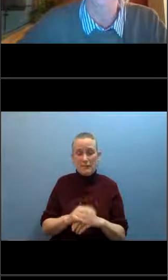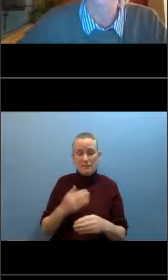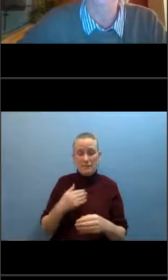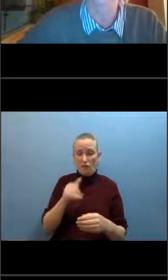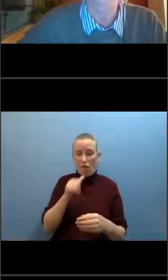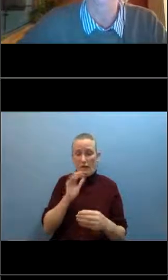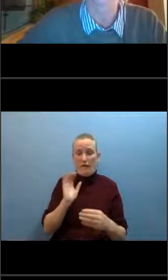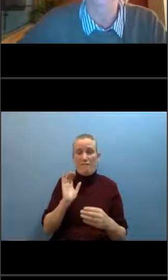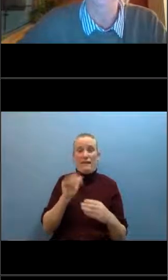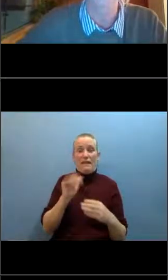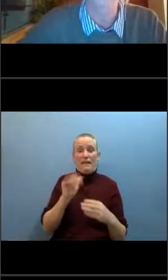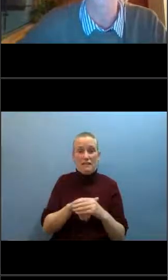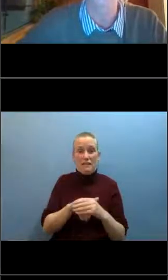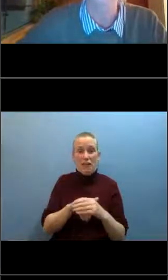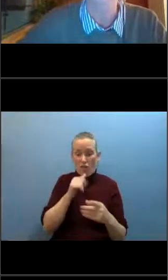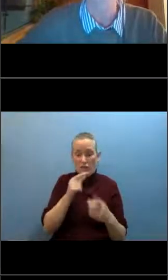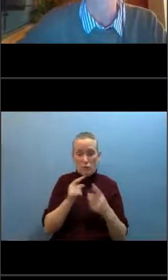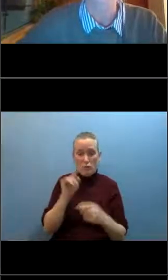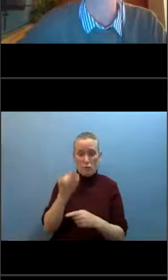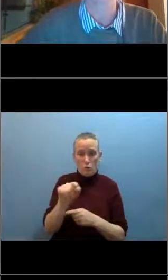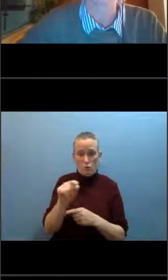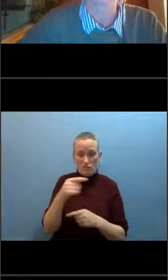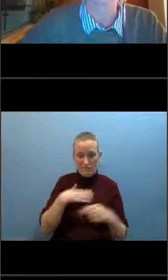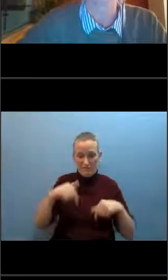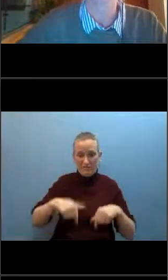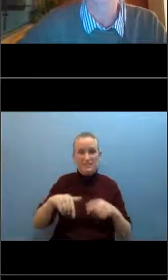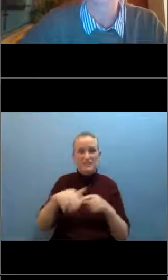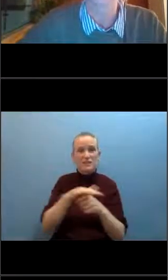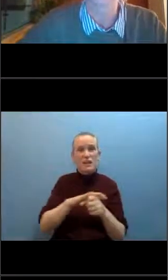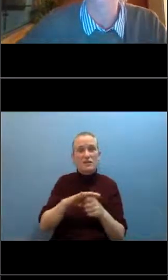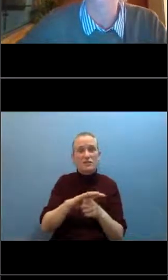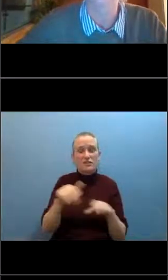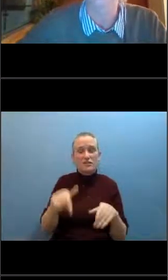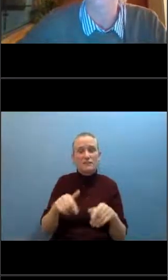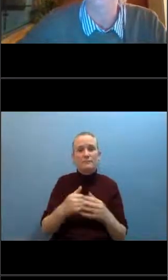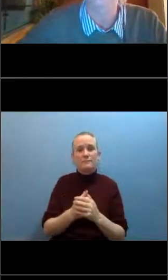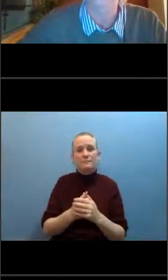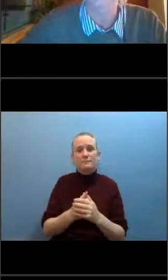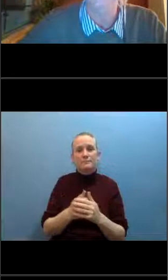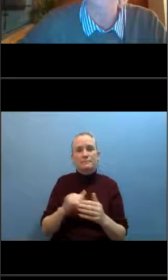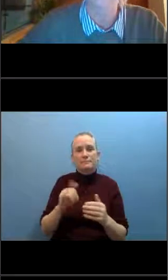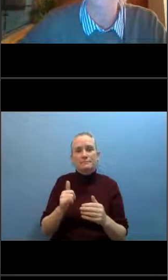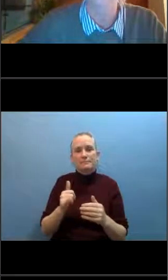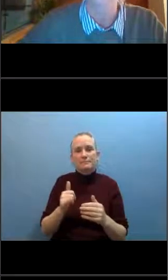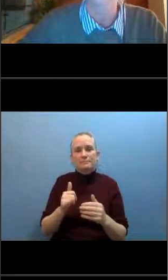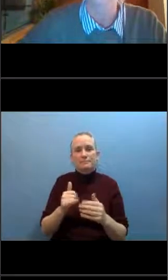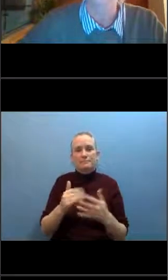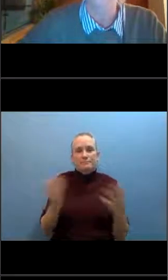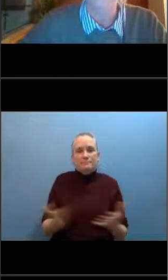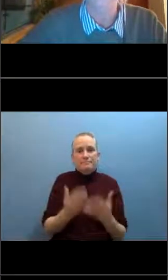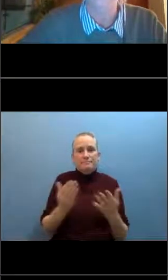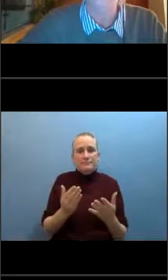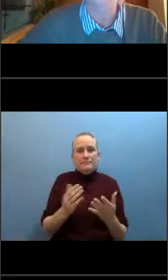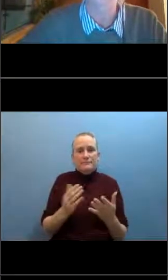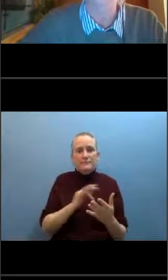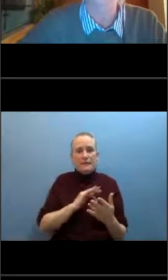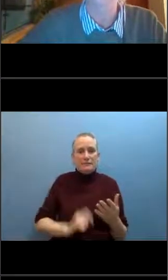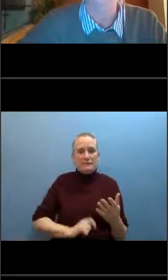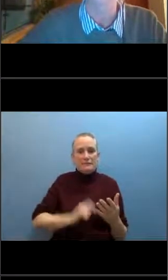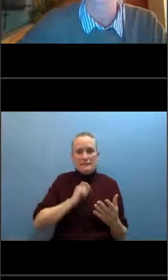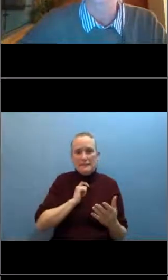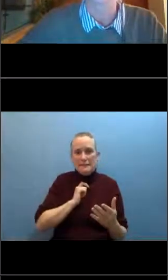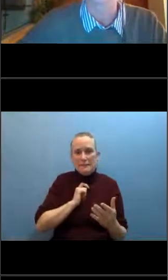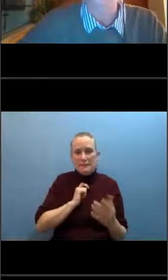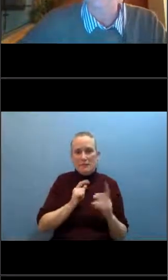to do with you, it's just the situation. And it might be about increasing somebody's self-esteem and their own sense of